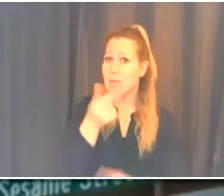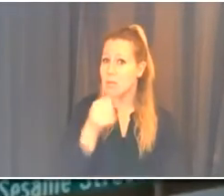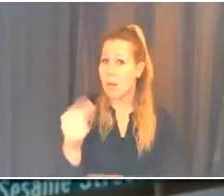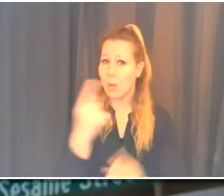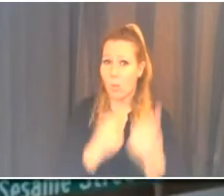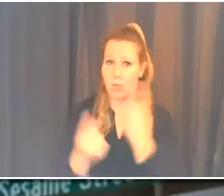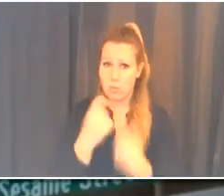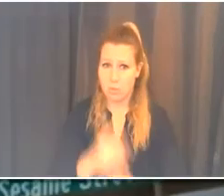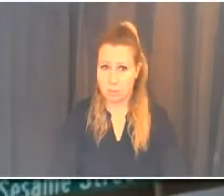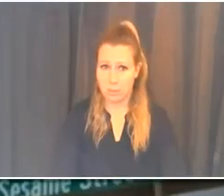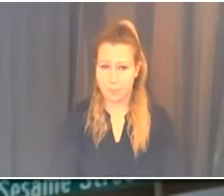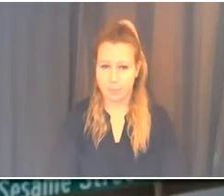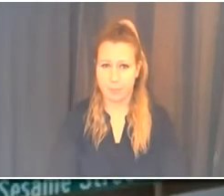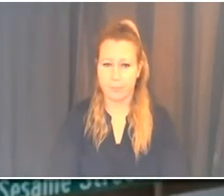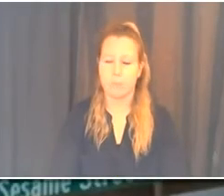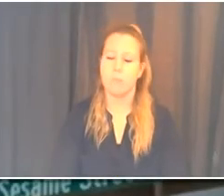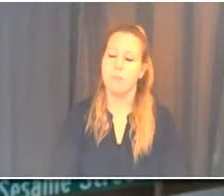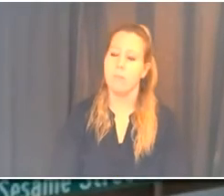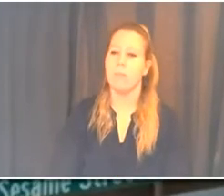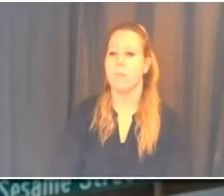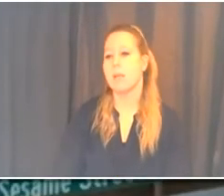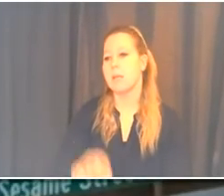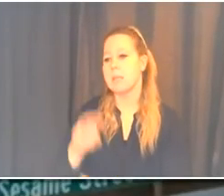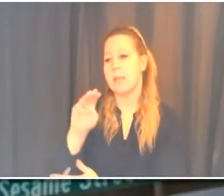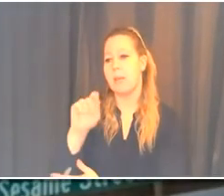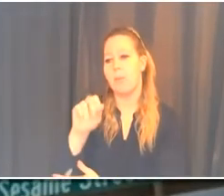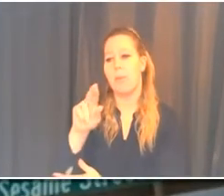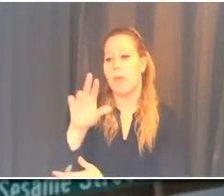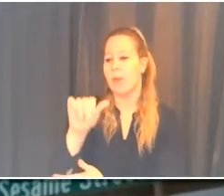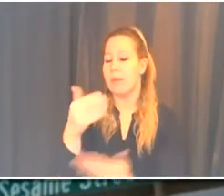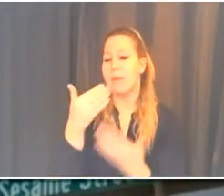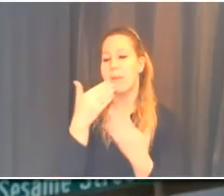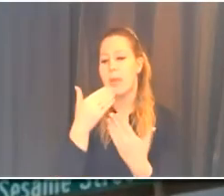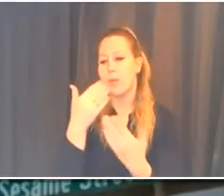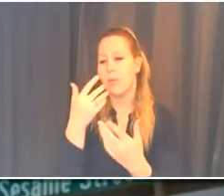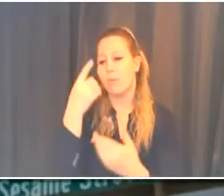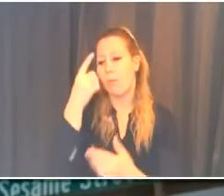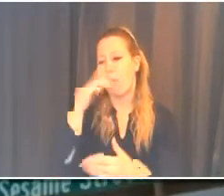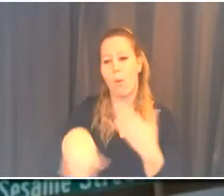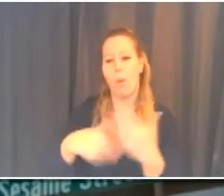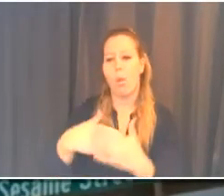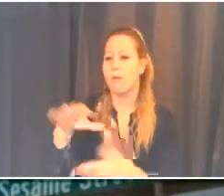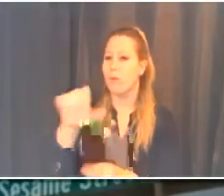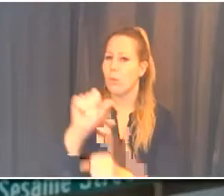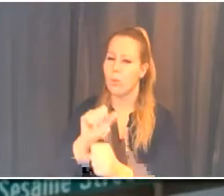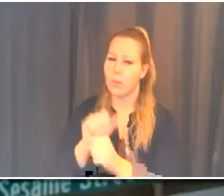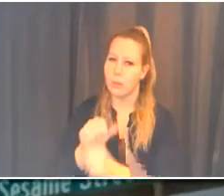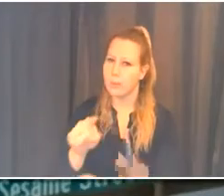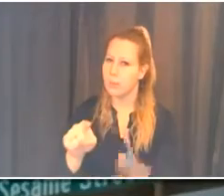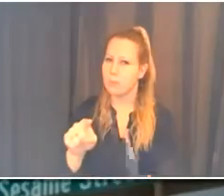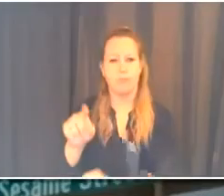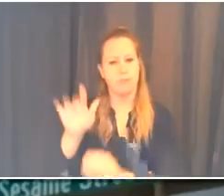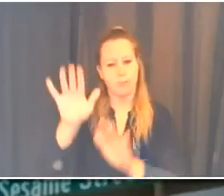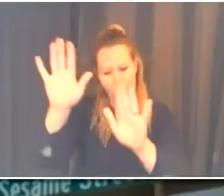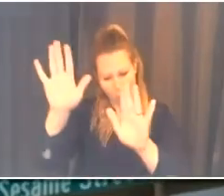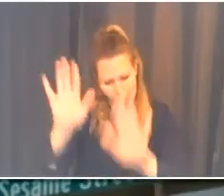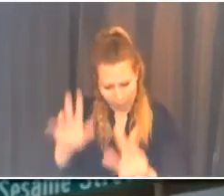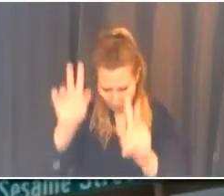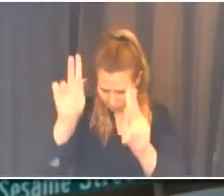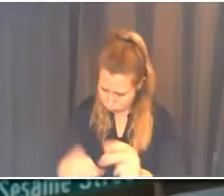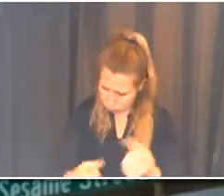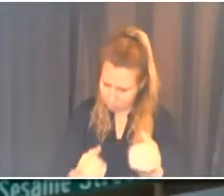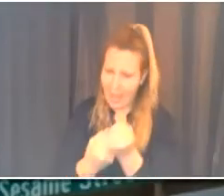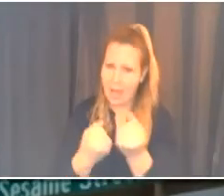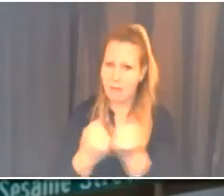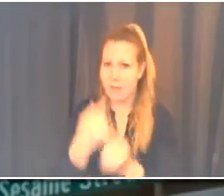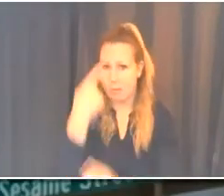others who would otherwise be unseen you know it's hard to think specifically